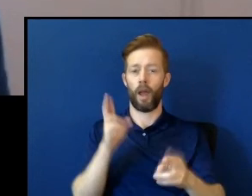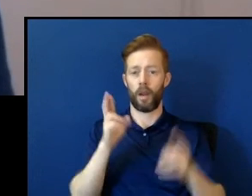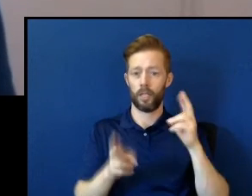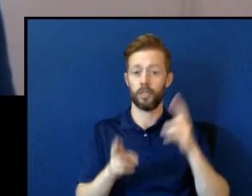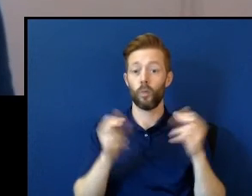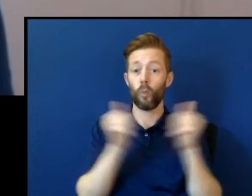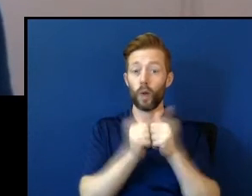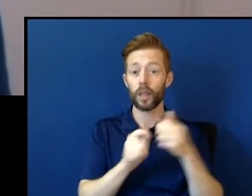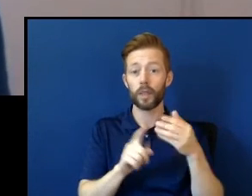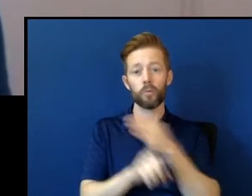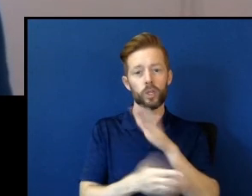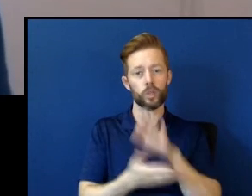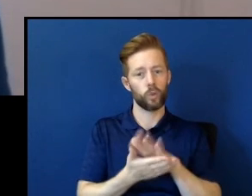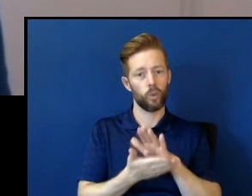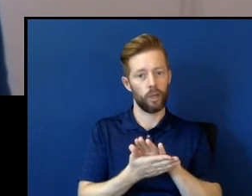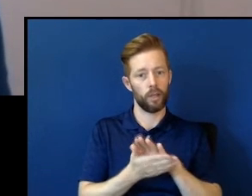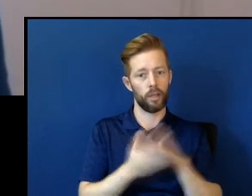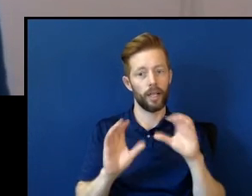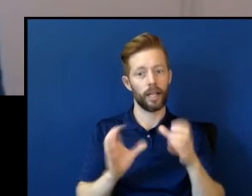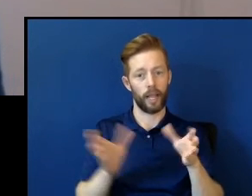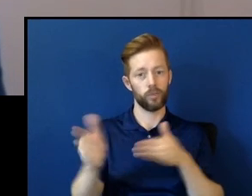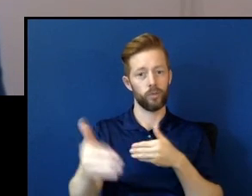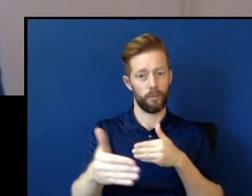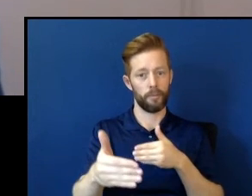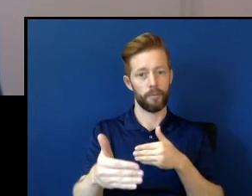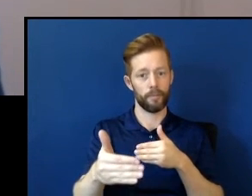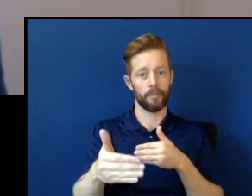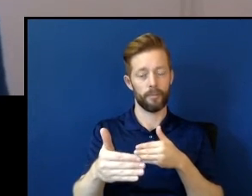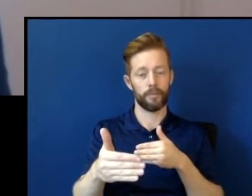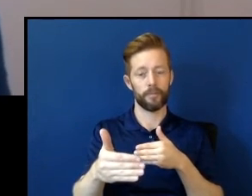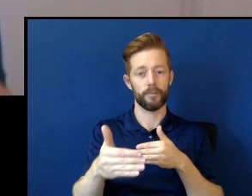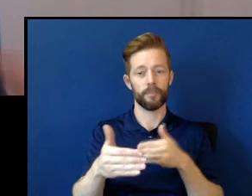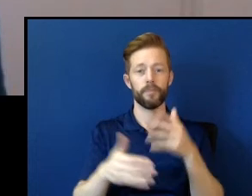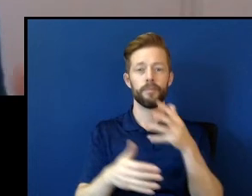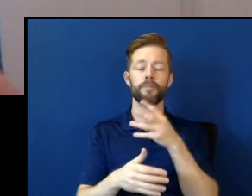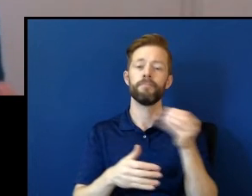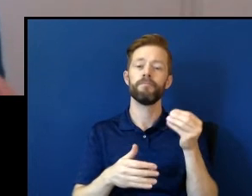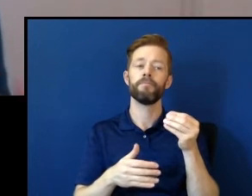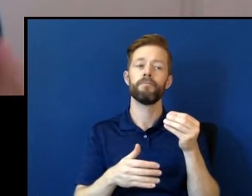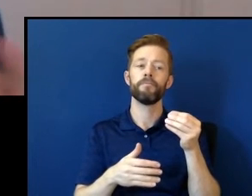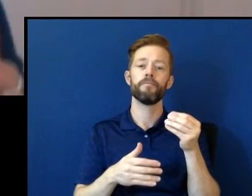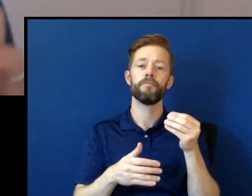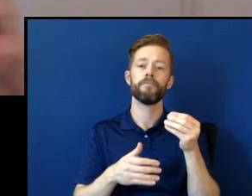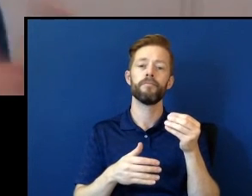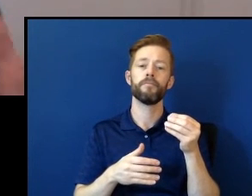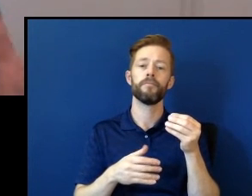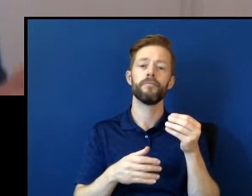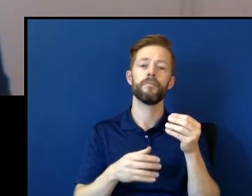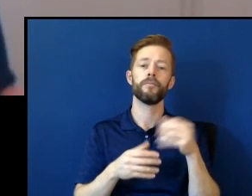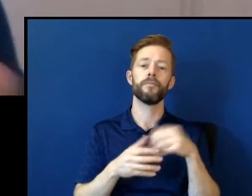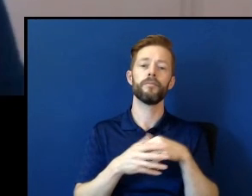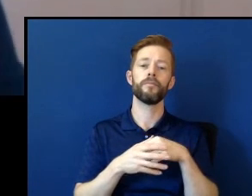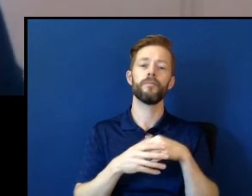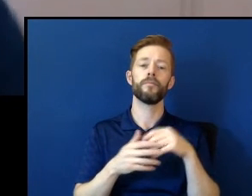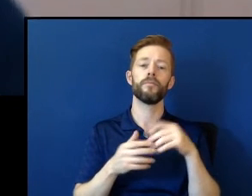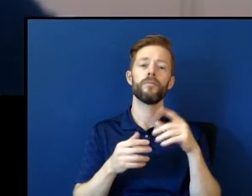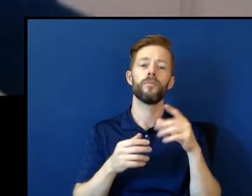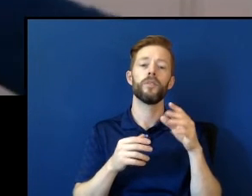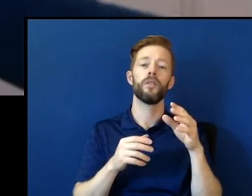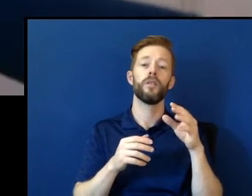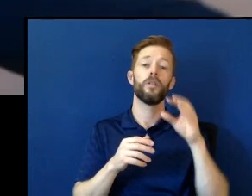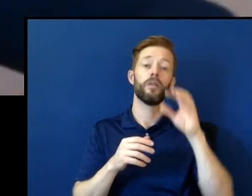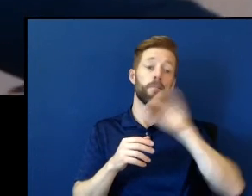unit with a preschool classroom. And it didn't have the proportion